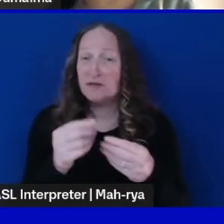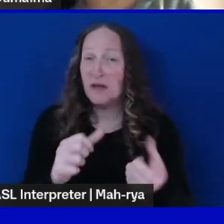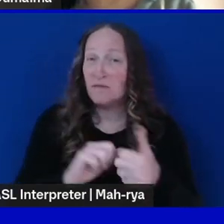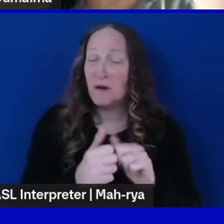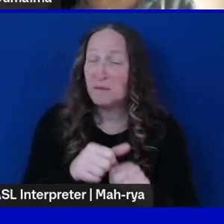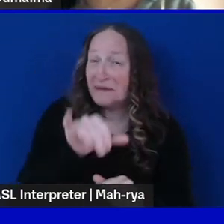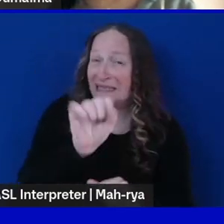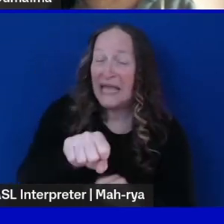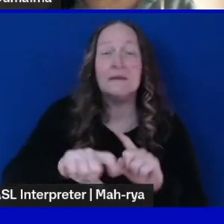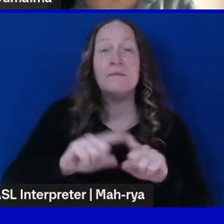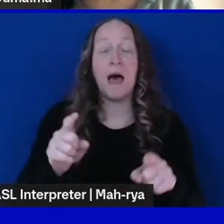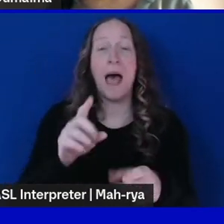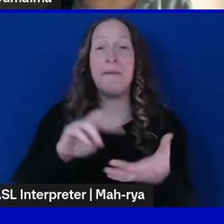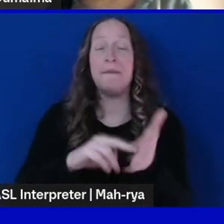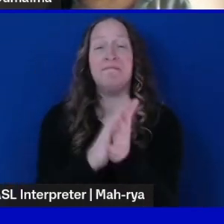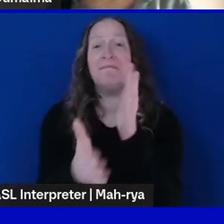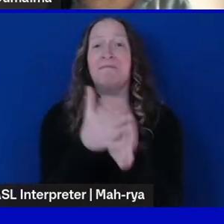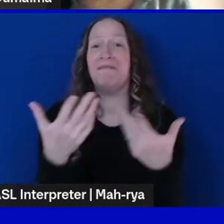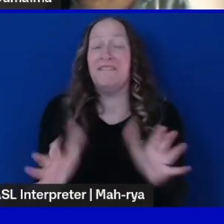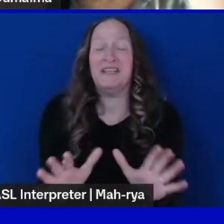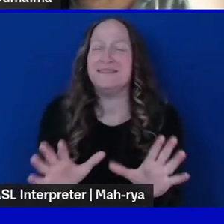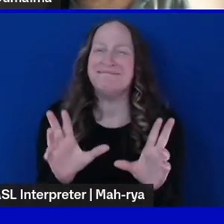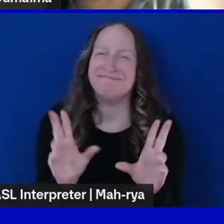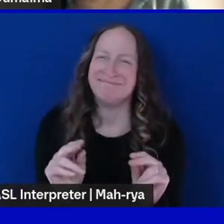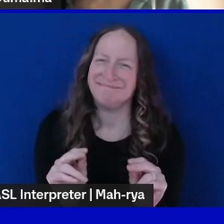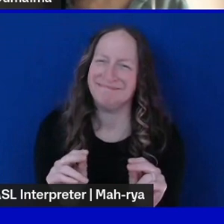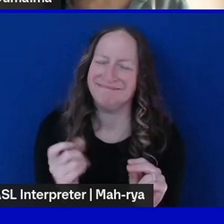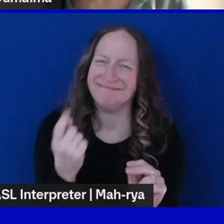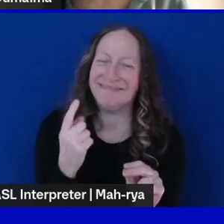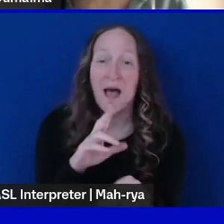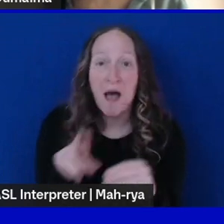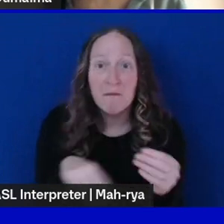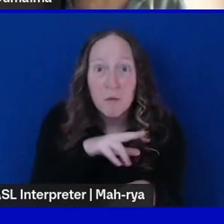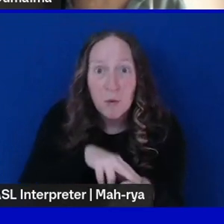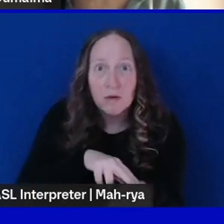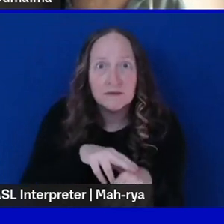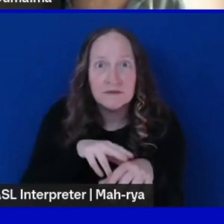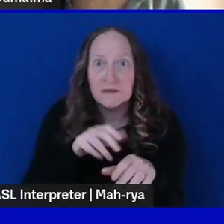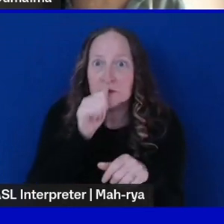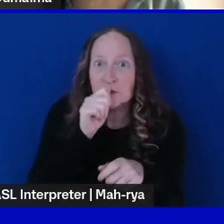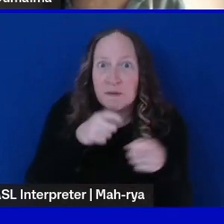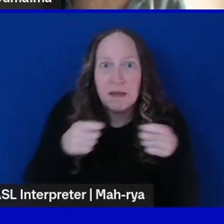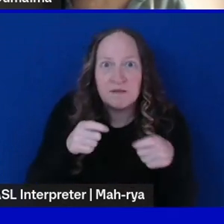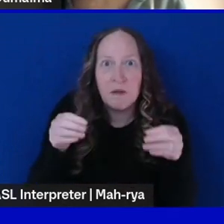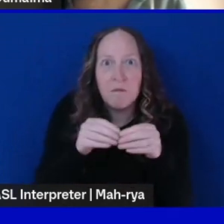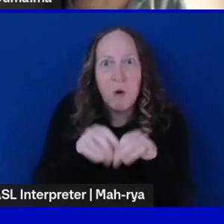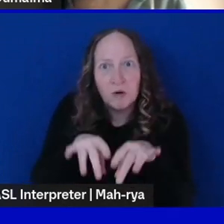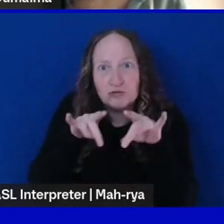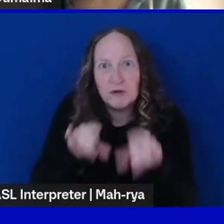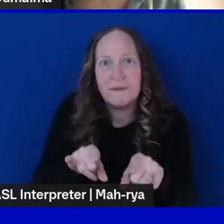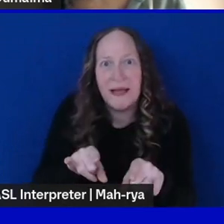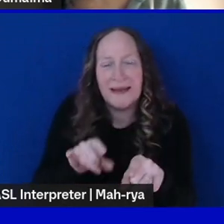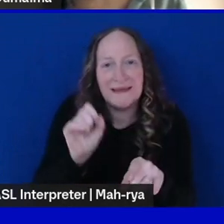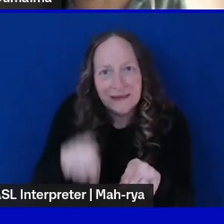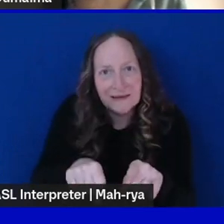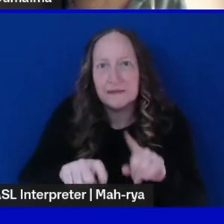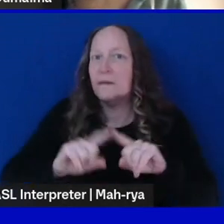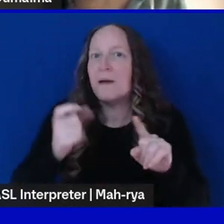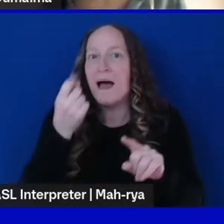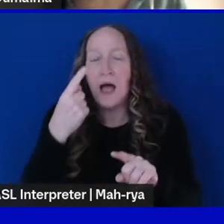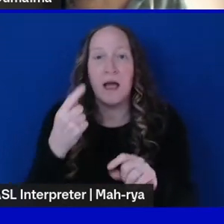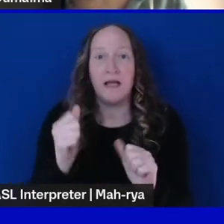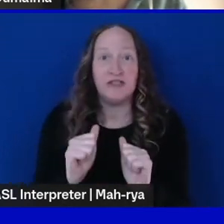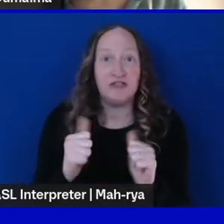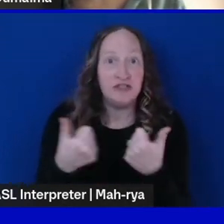mean that the work is over. Sure, we are able to streamline secret management, but now we're looking at the challenge of actually deploying